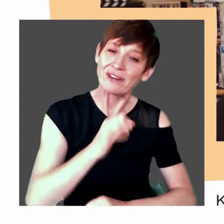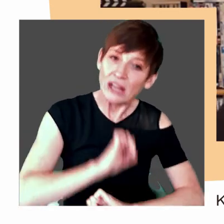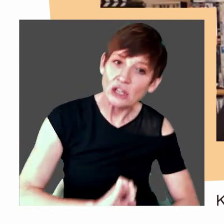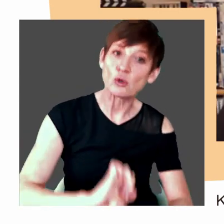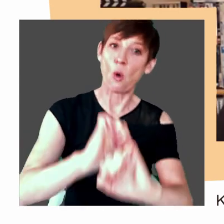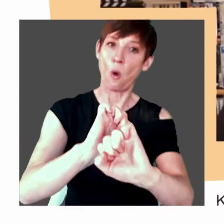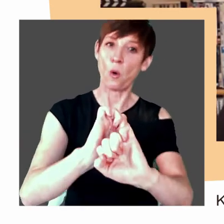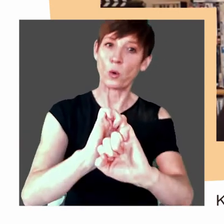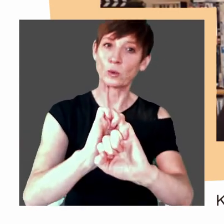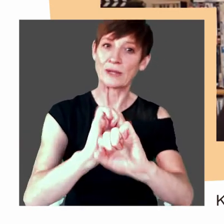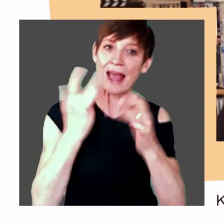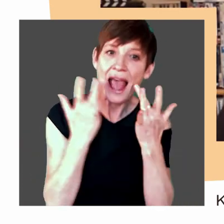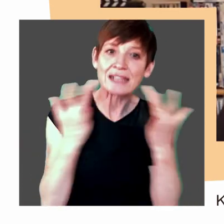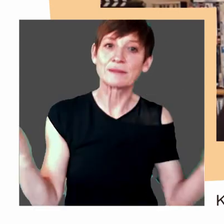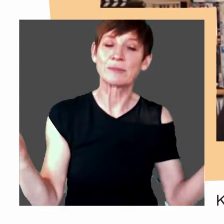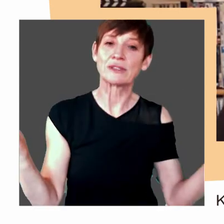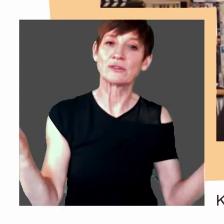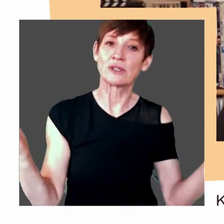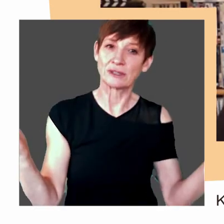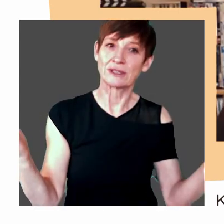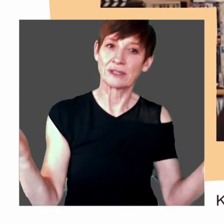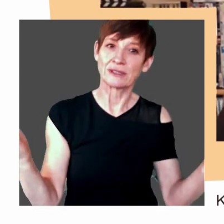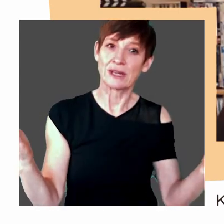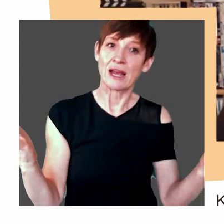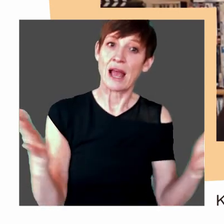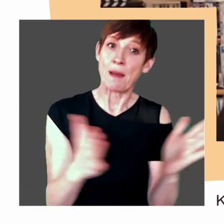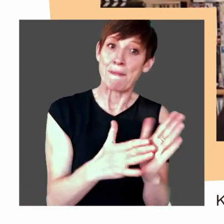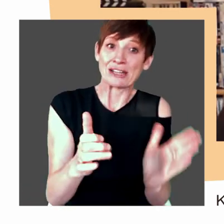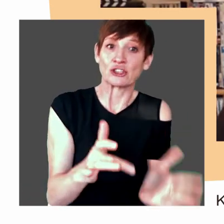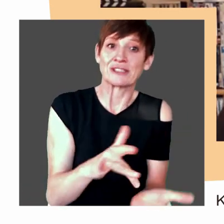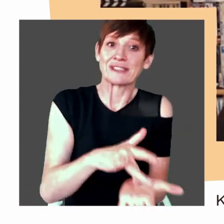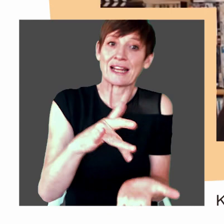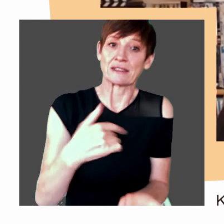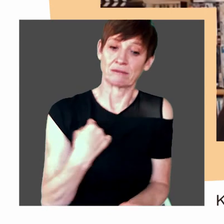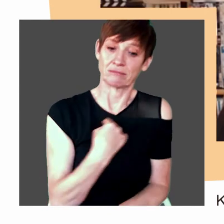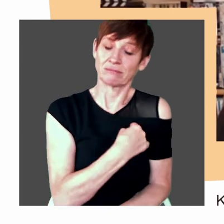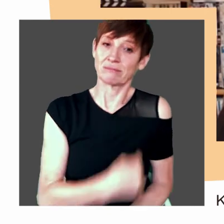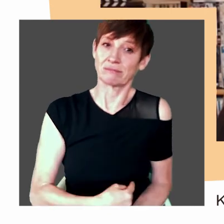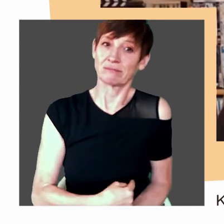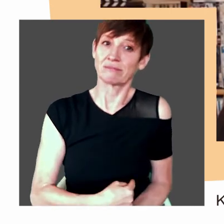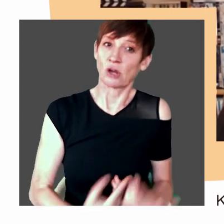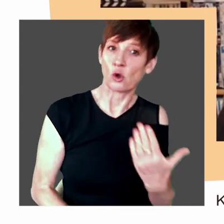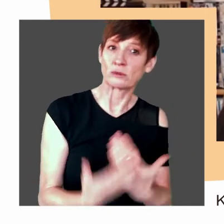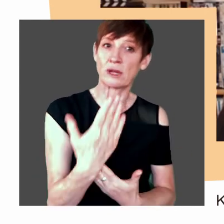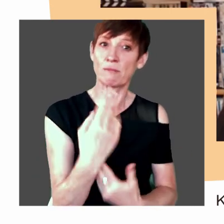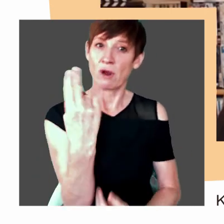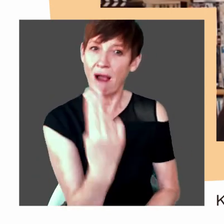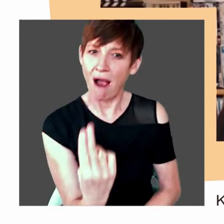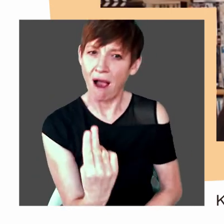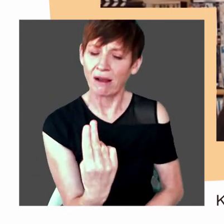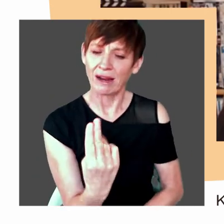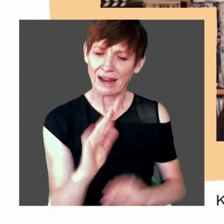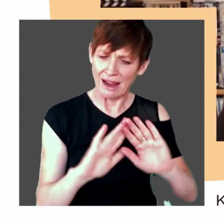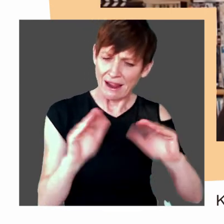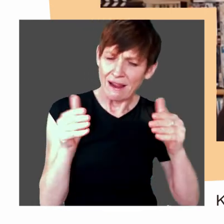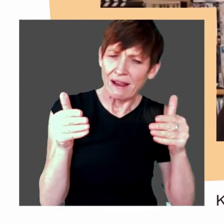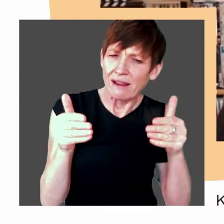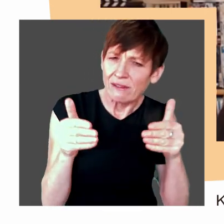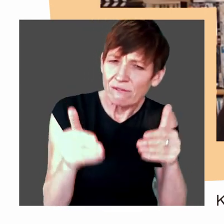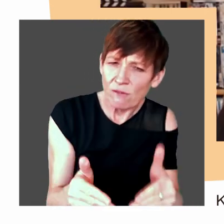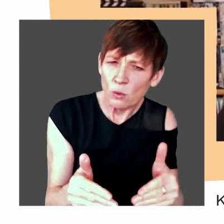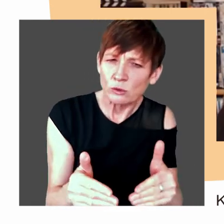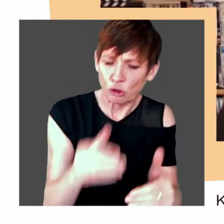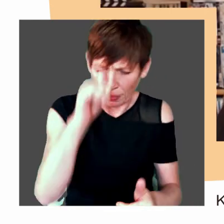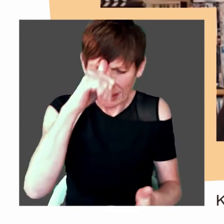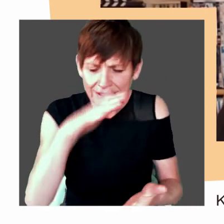of a Home, at Manchester's Centre for Contemporary Chinese Art, draws on the ideas of Michel Foucault to explore the experience of the migrant